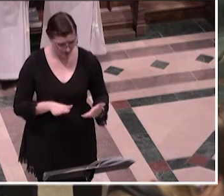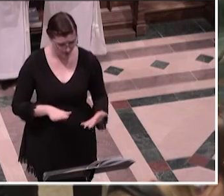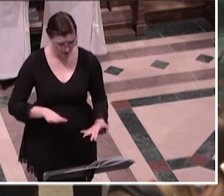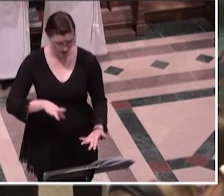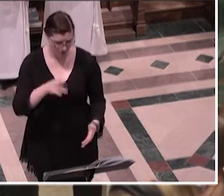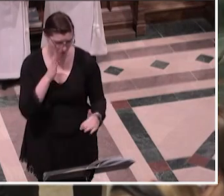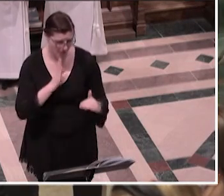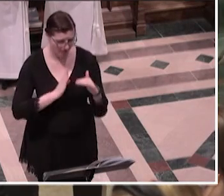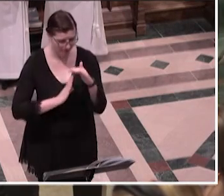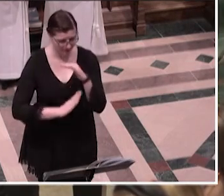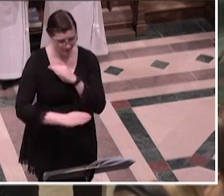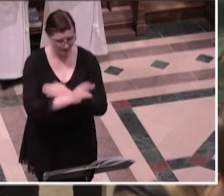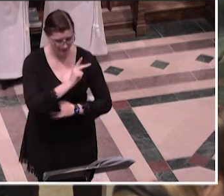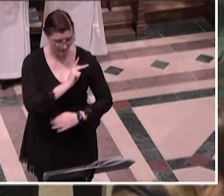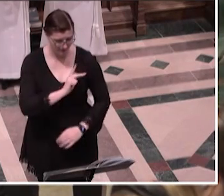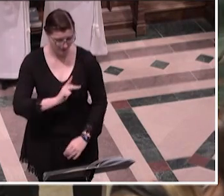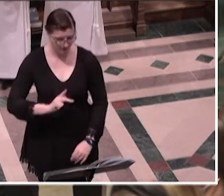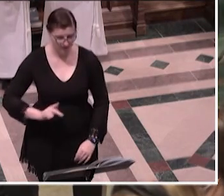the